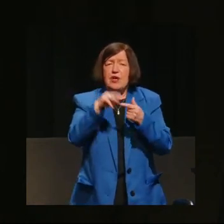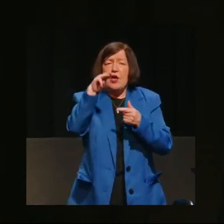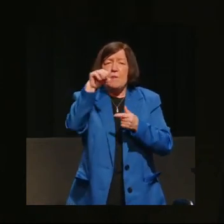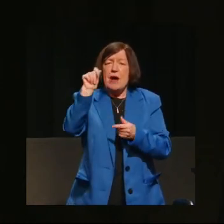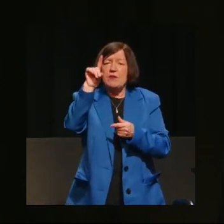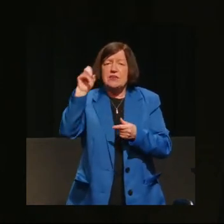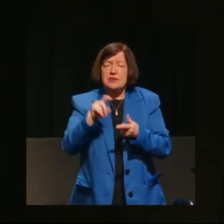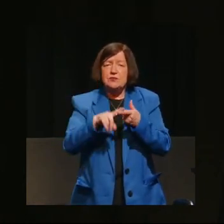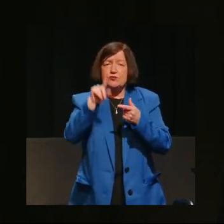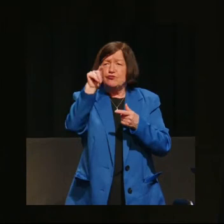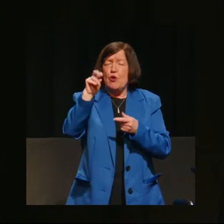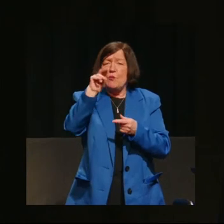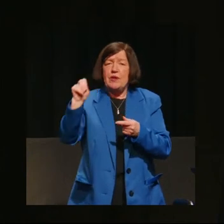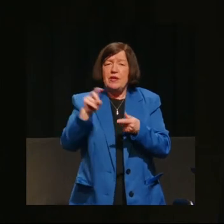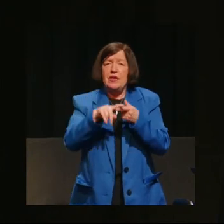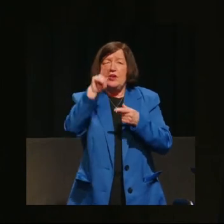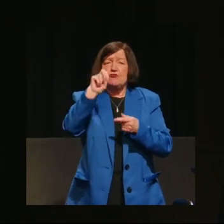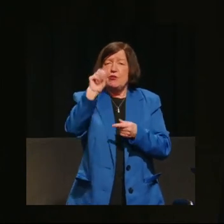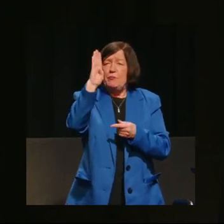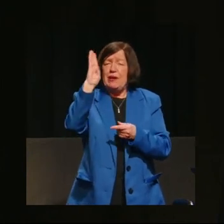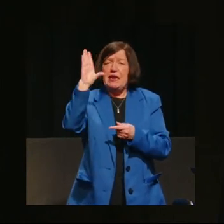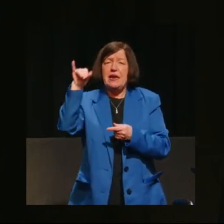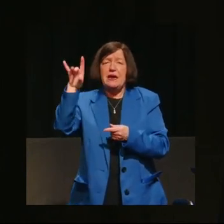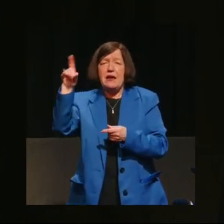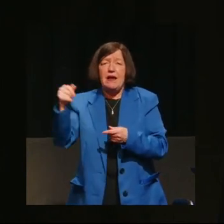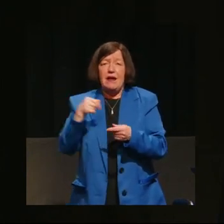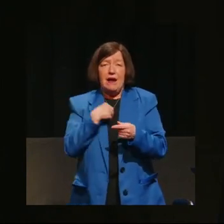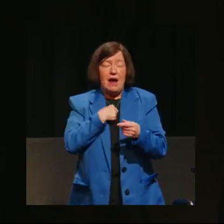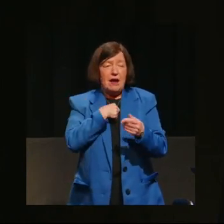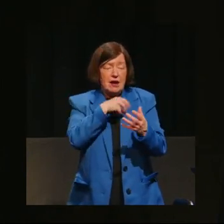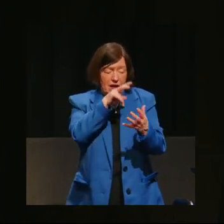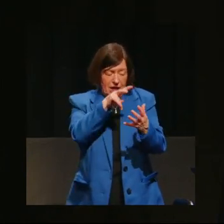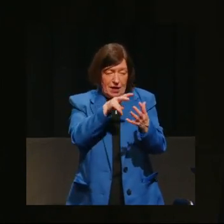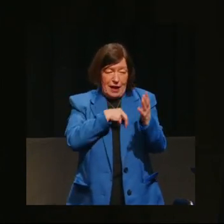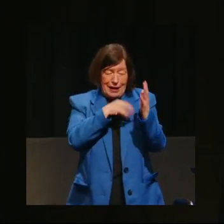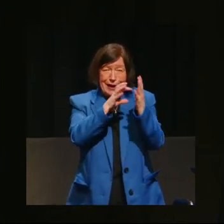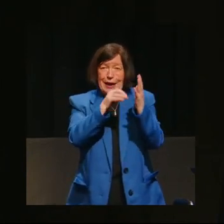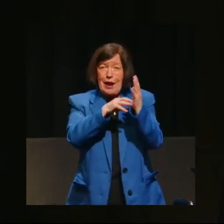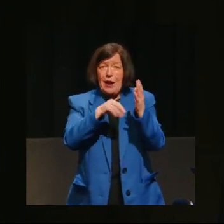Mauthausen, Trobitz, Treblinka. I count